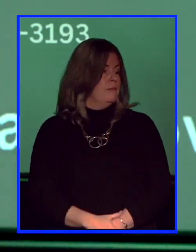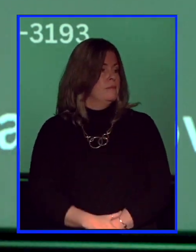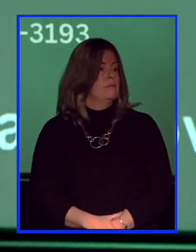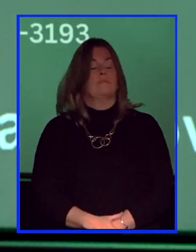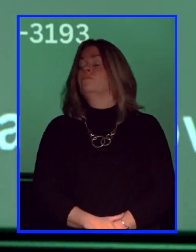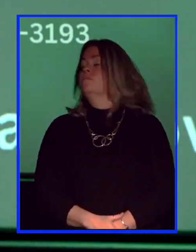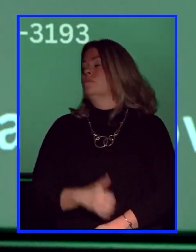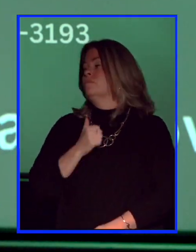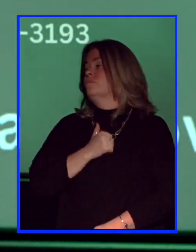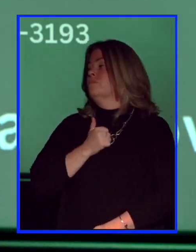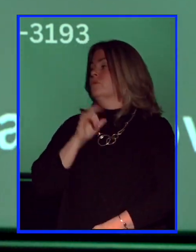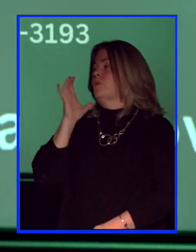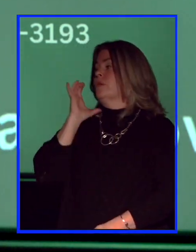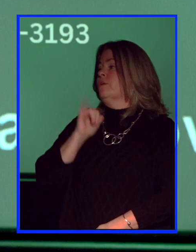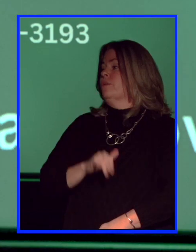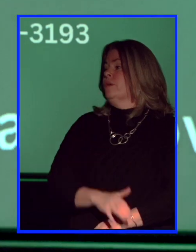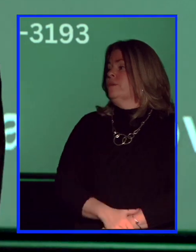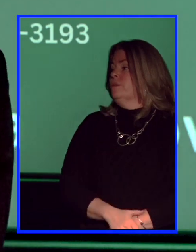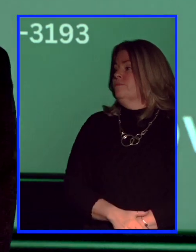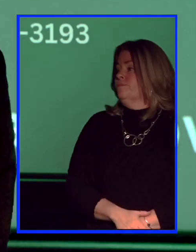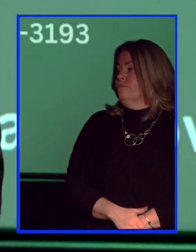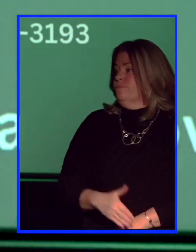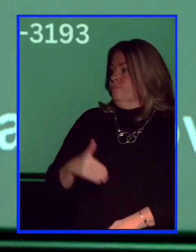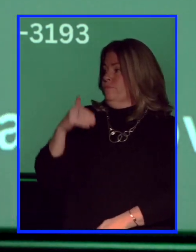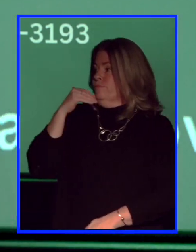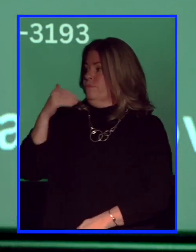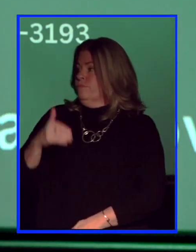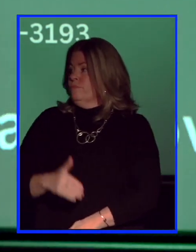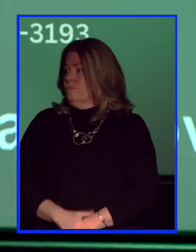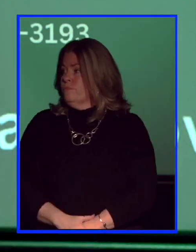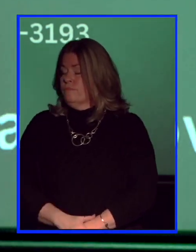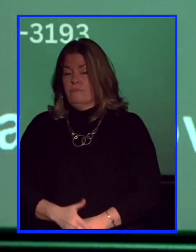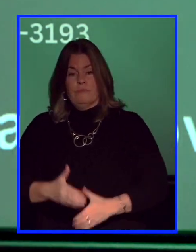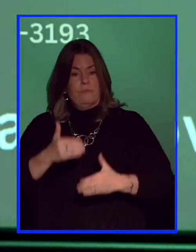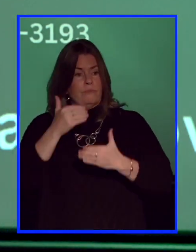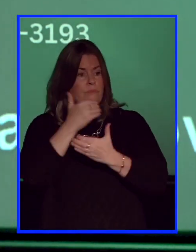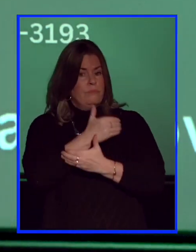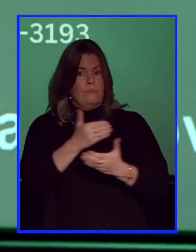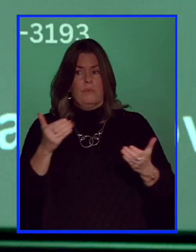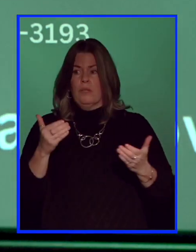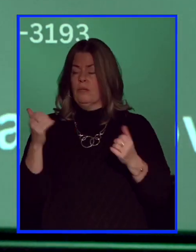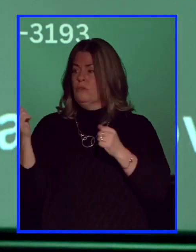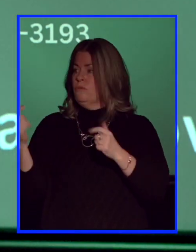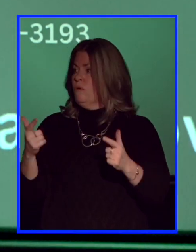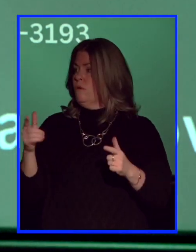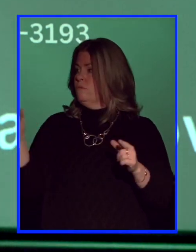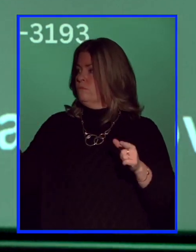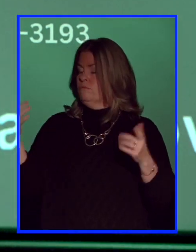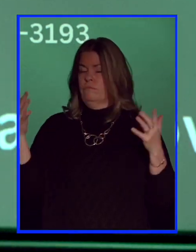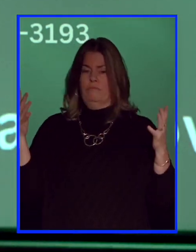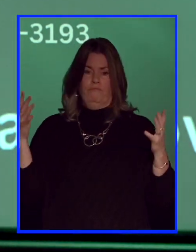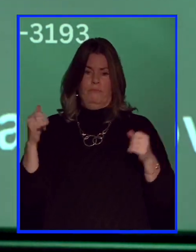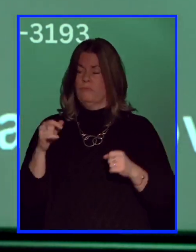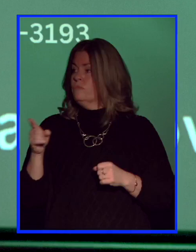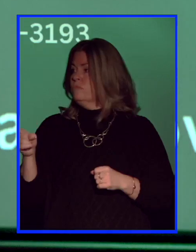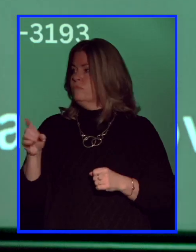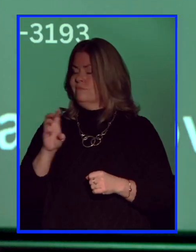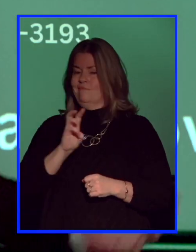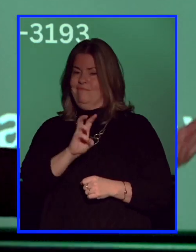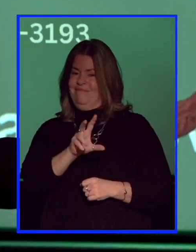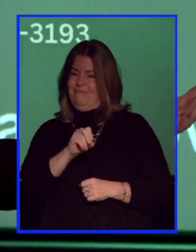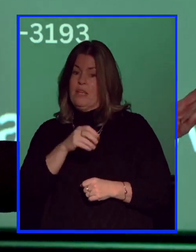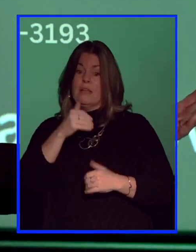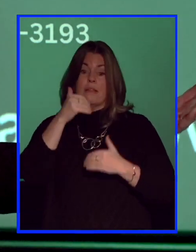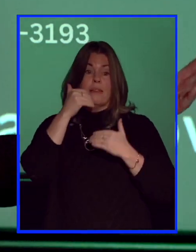I'm sorry to hear that. Thank you. Well, thank you all. Are we entered?